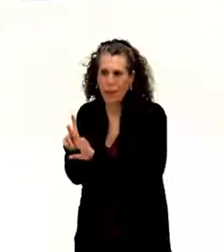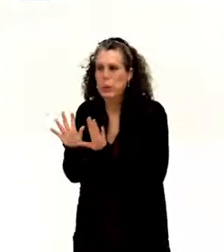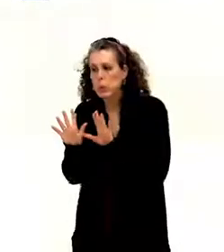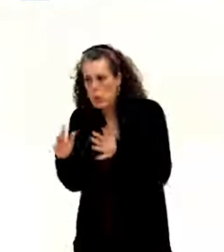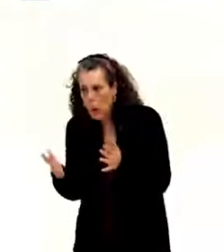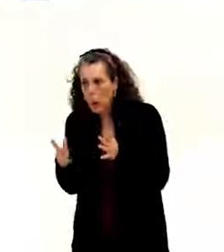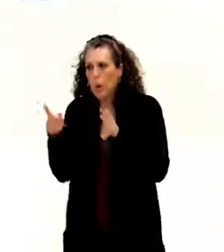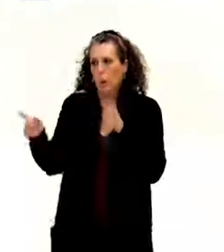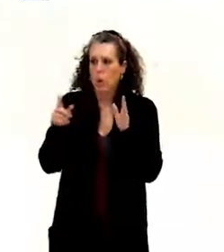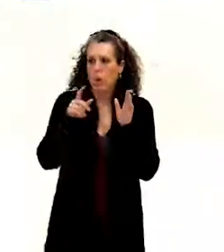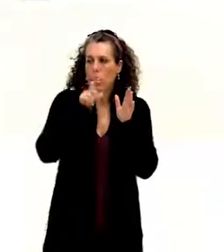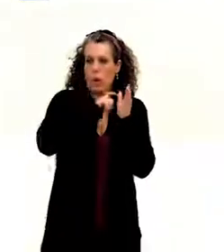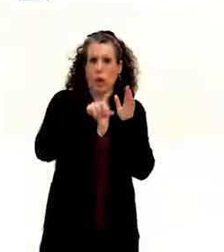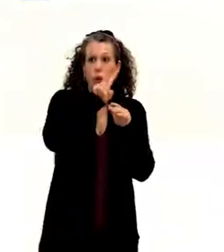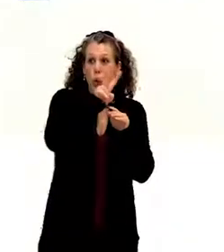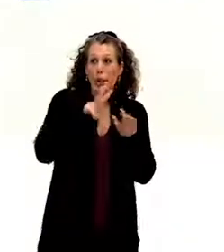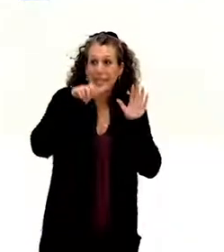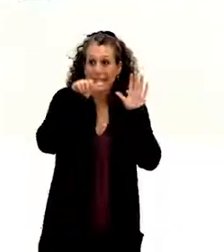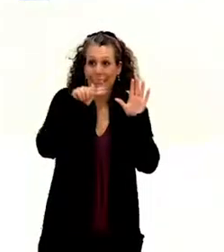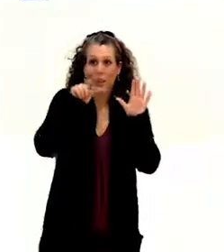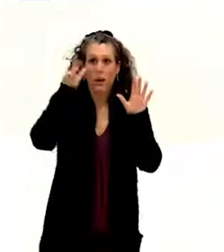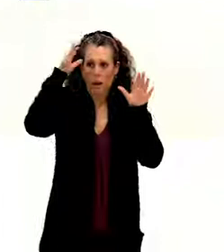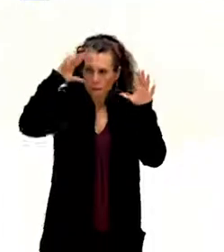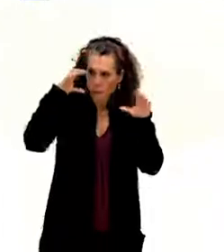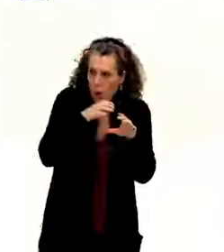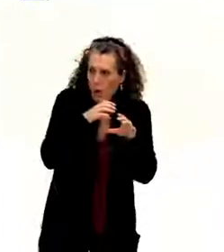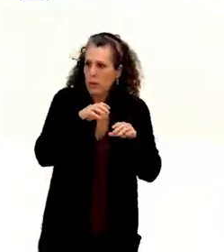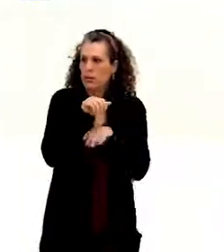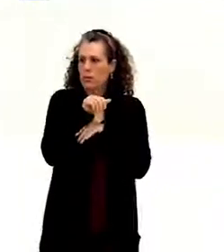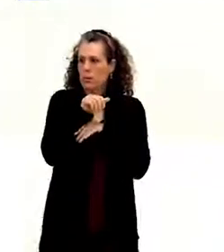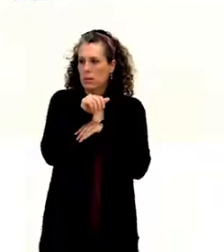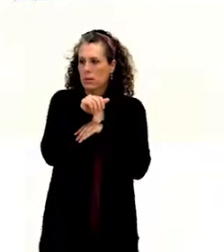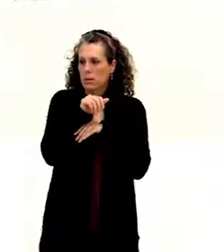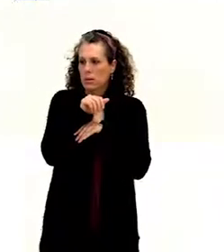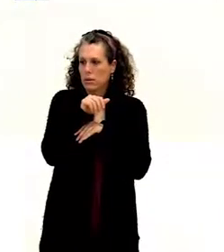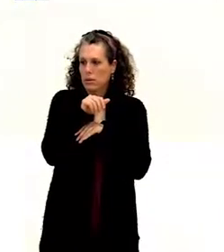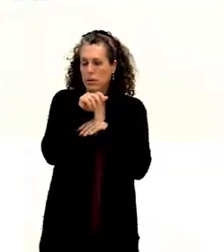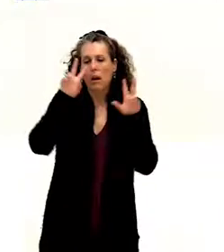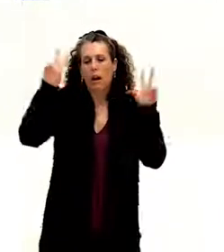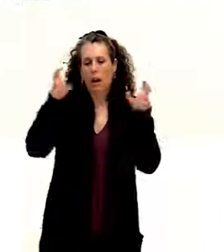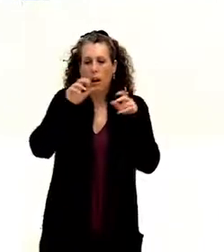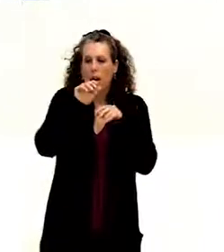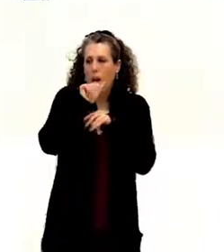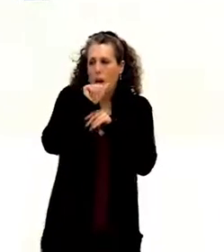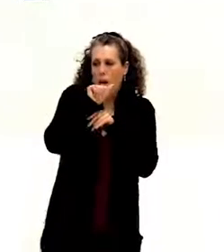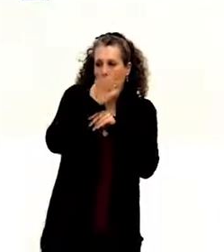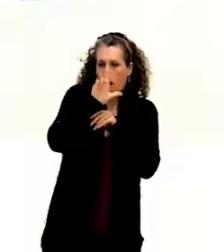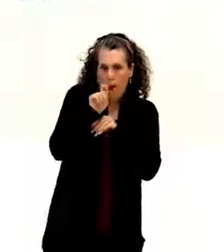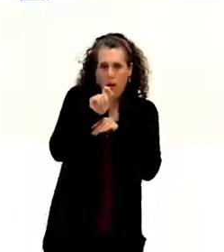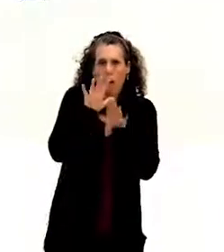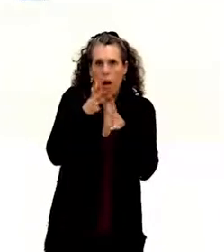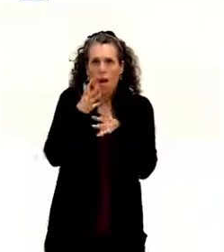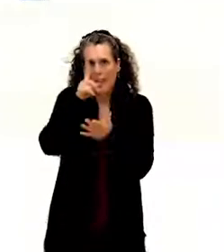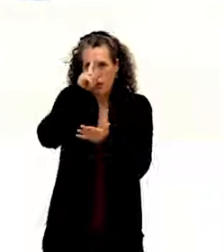26 focuses on the concept of an act of entrustment. And that also provides more